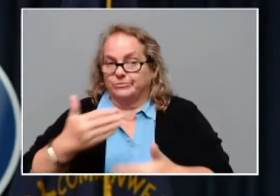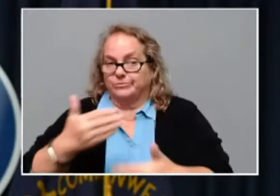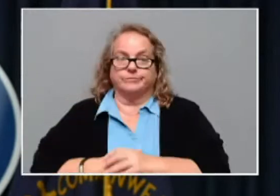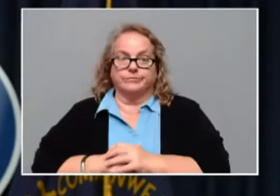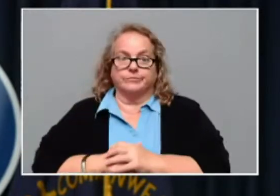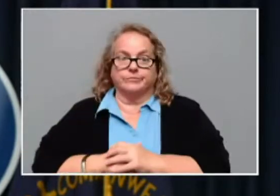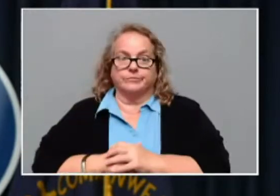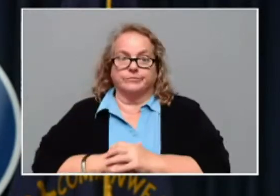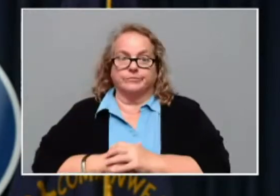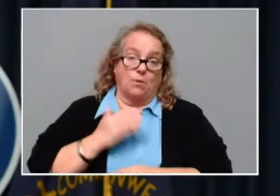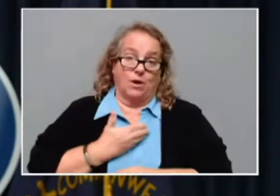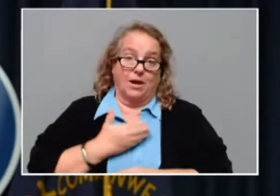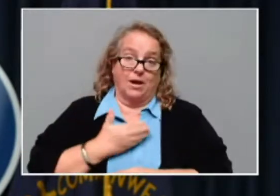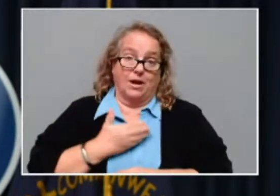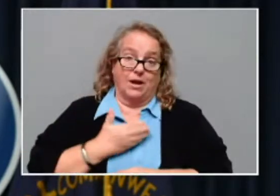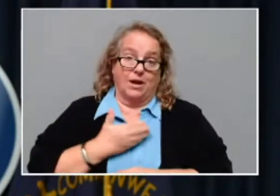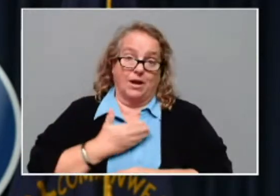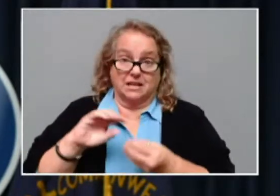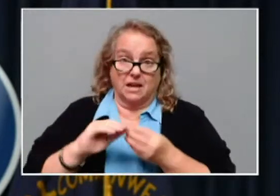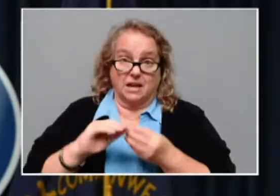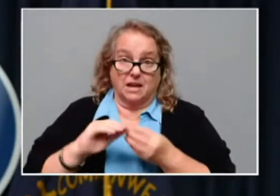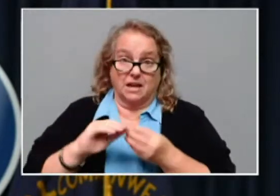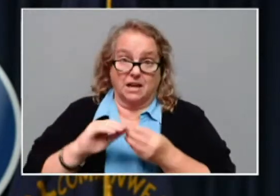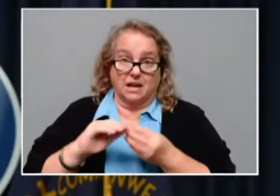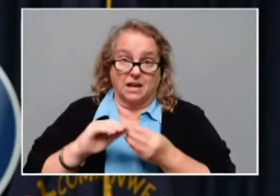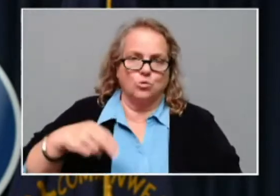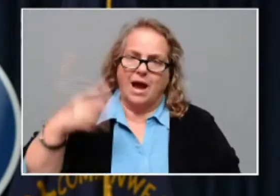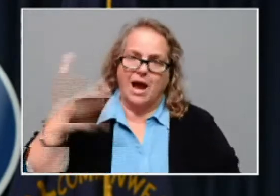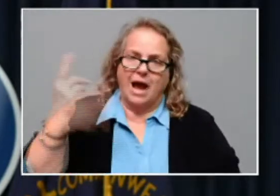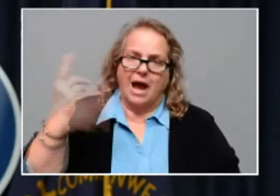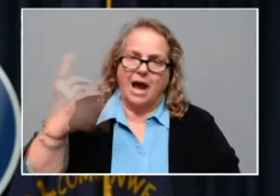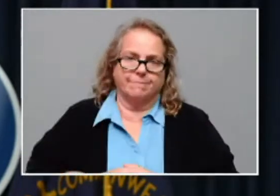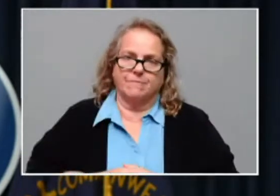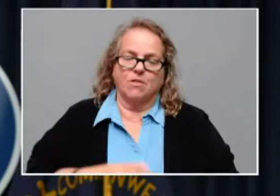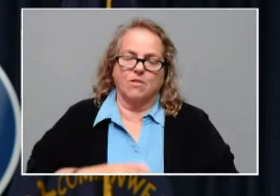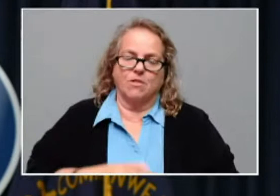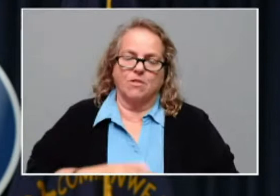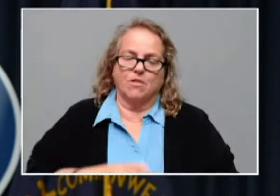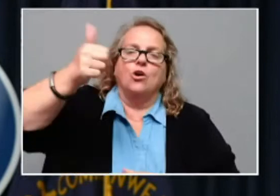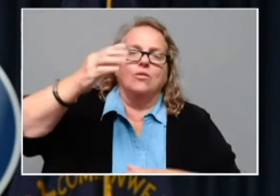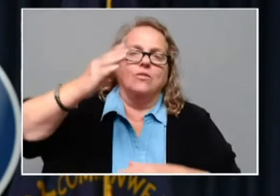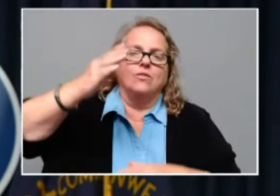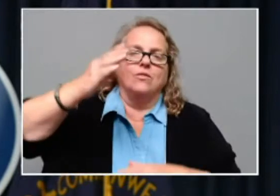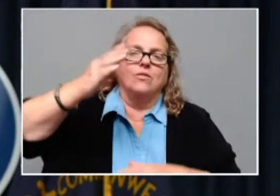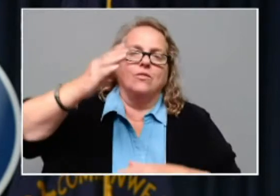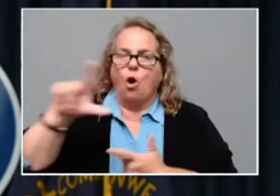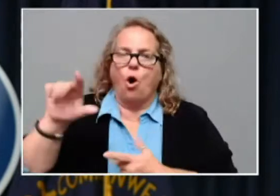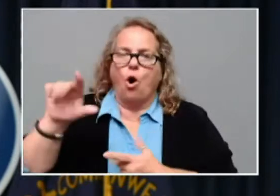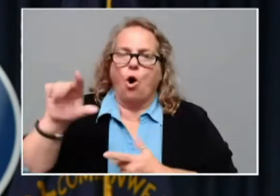numbers are still way too high. They are higher than all of the previous